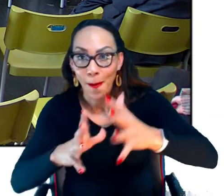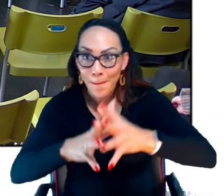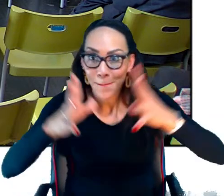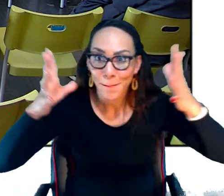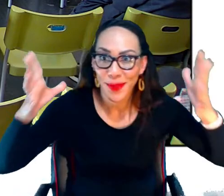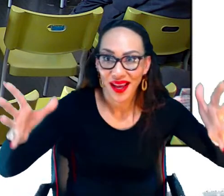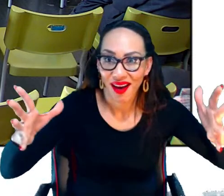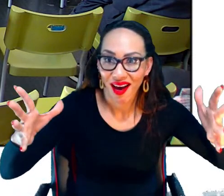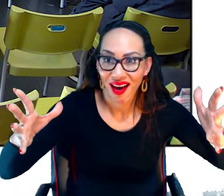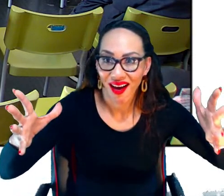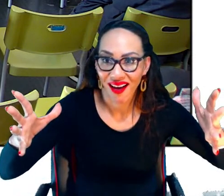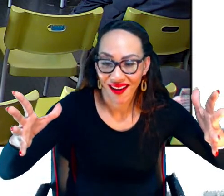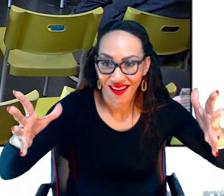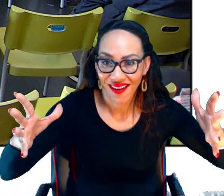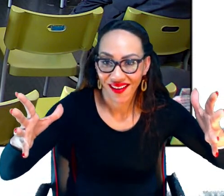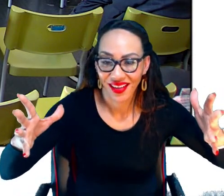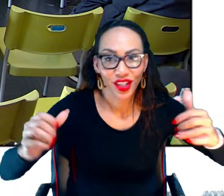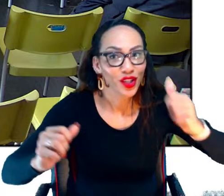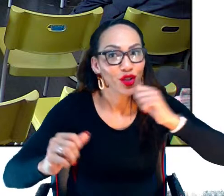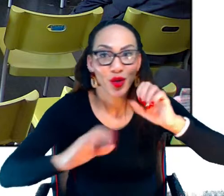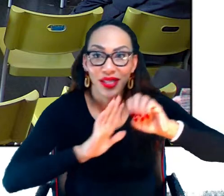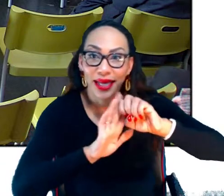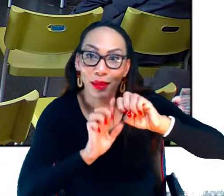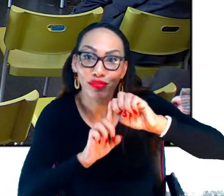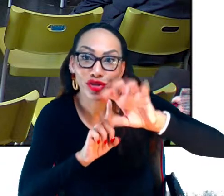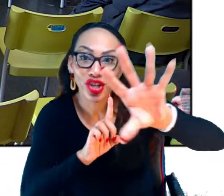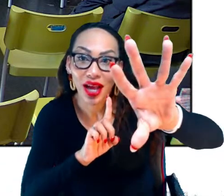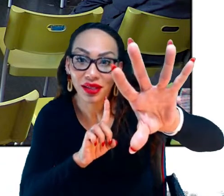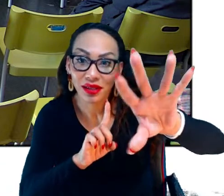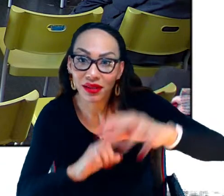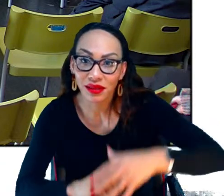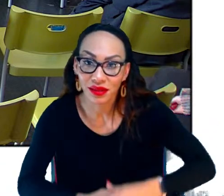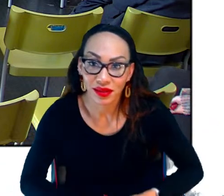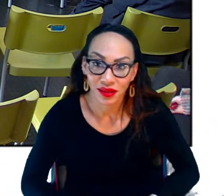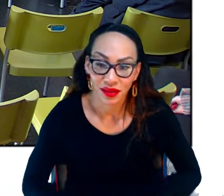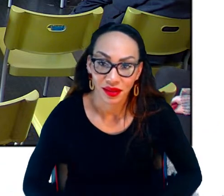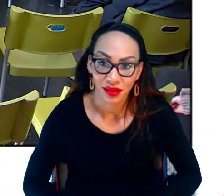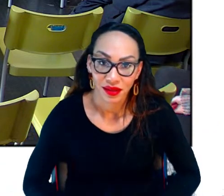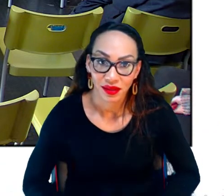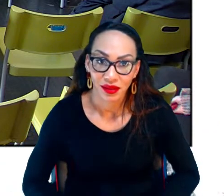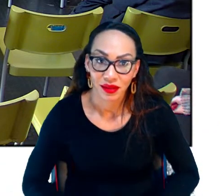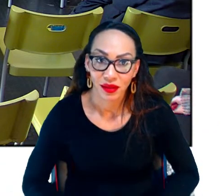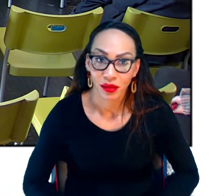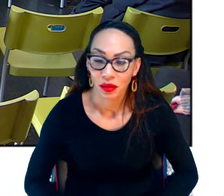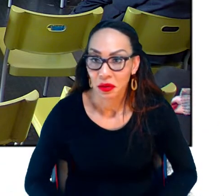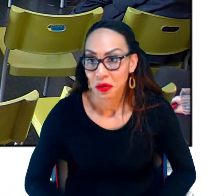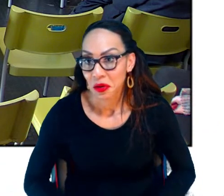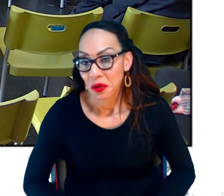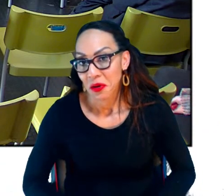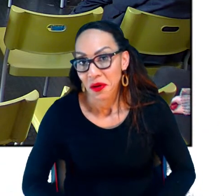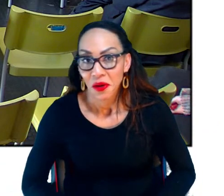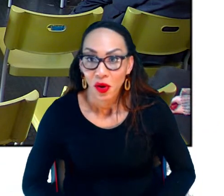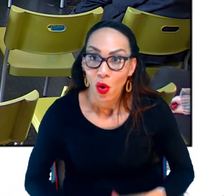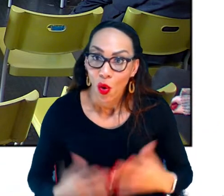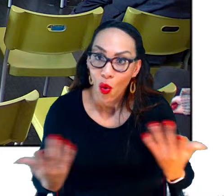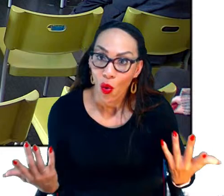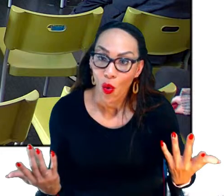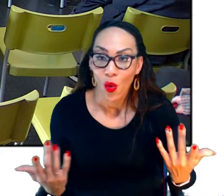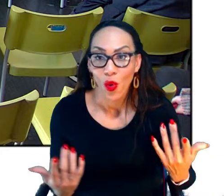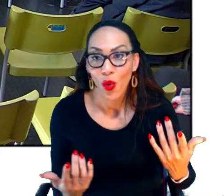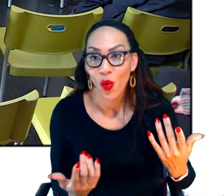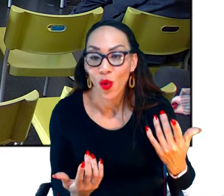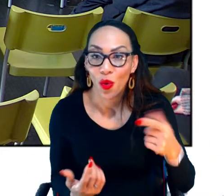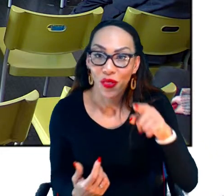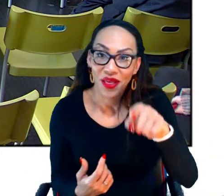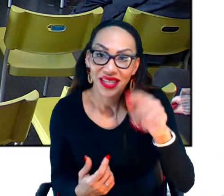and I'm wondering if you might have even done this on a small scale, but what this image really reminds